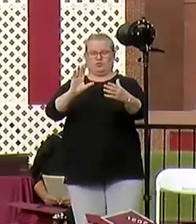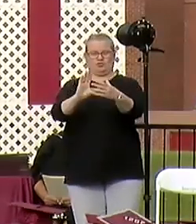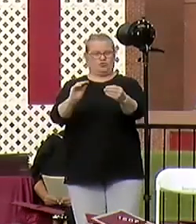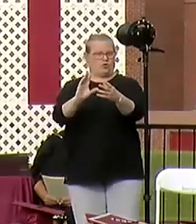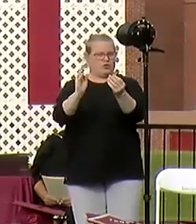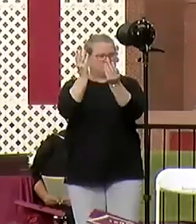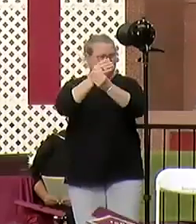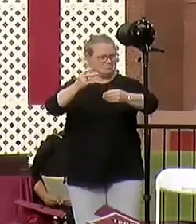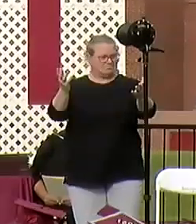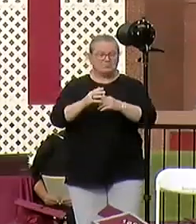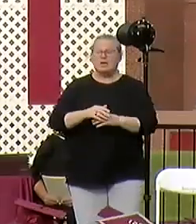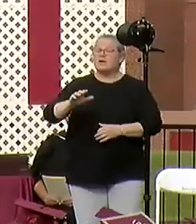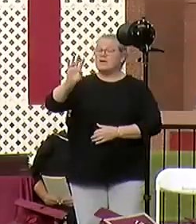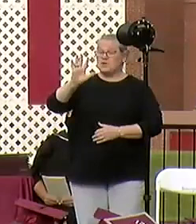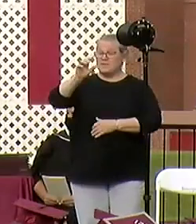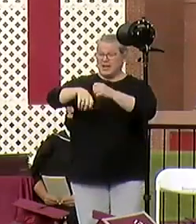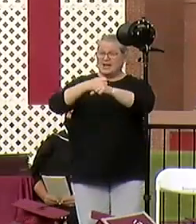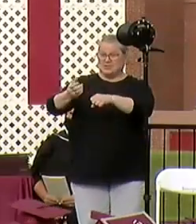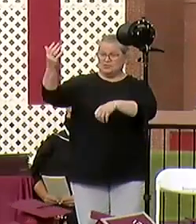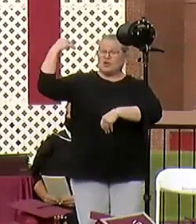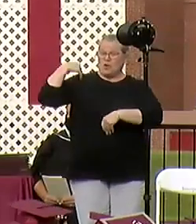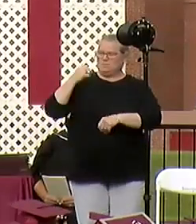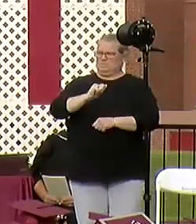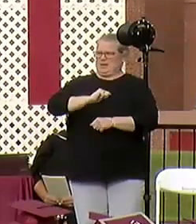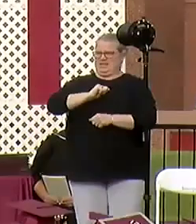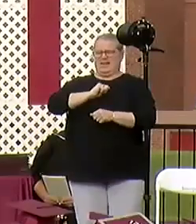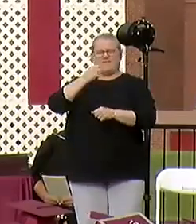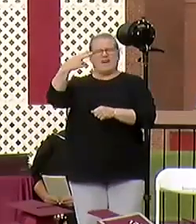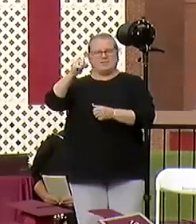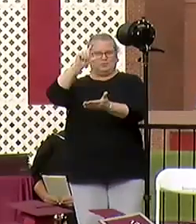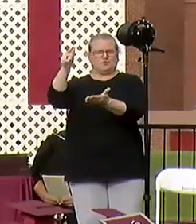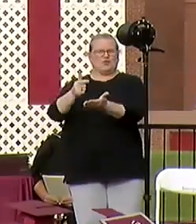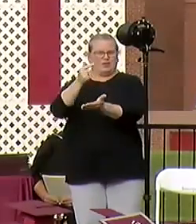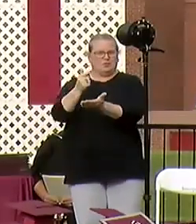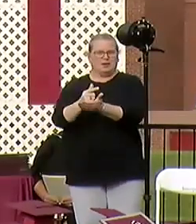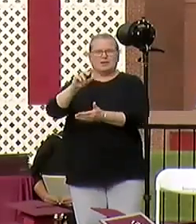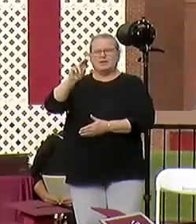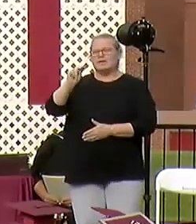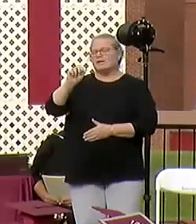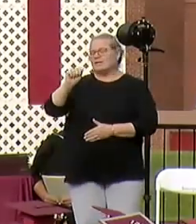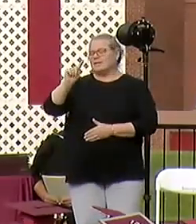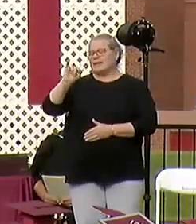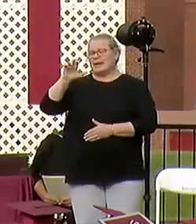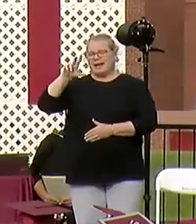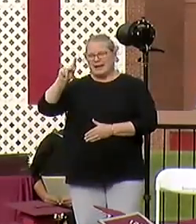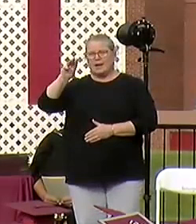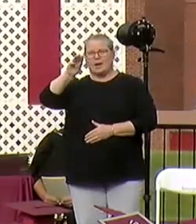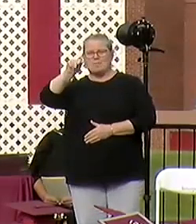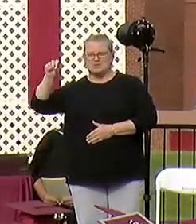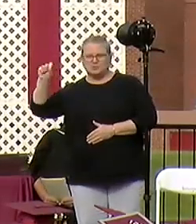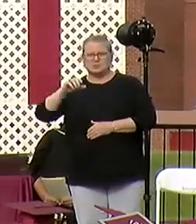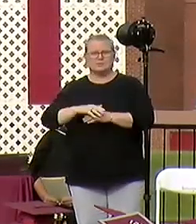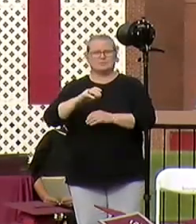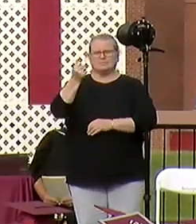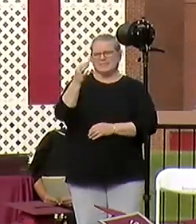45 years ago, I graduated from high school in Natick, Massachusetts. It was 1976, the year of